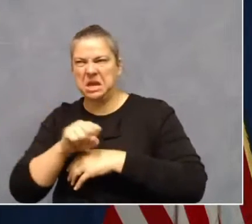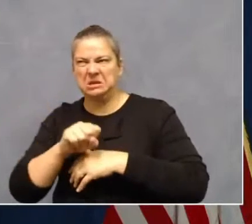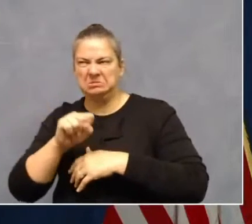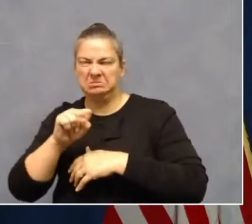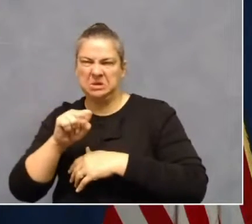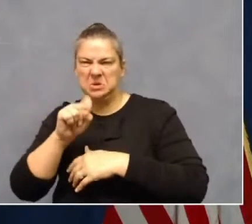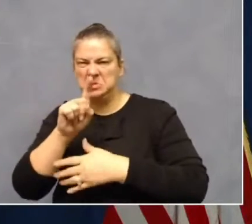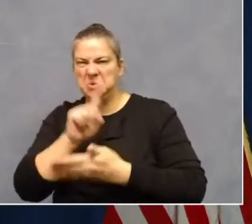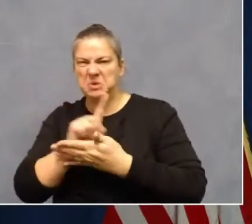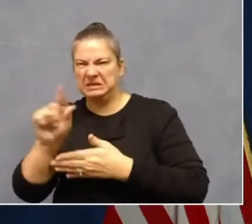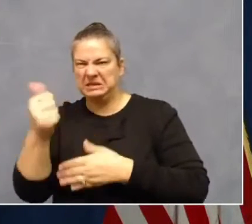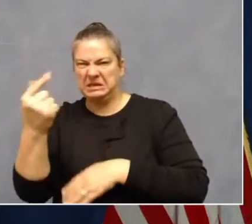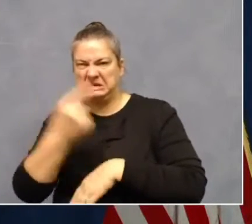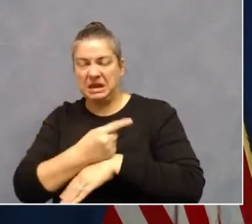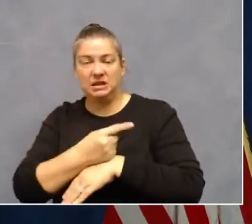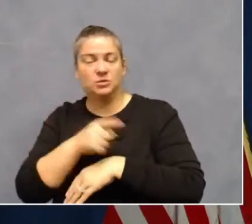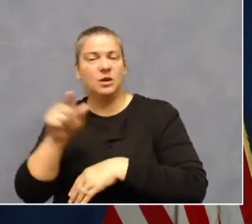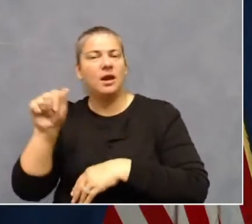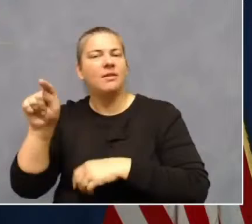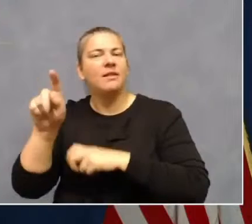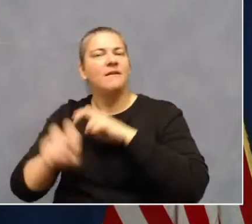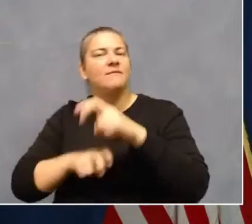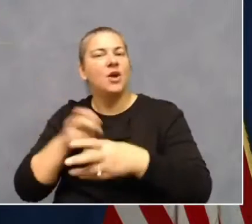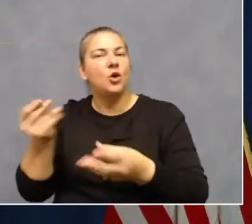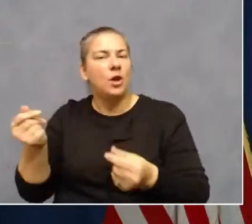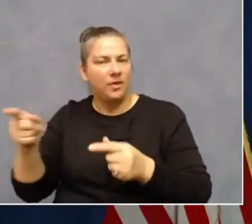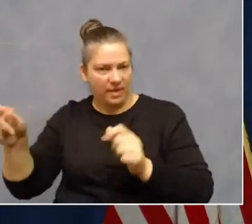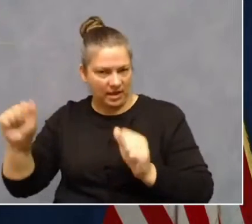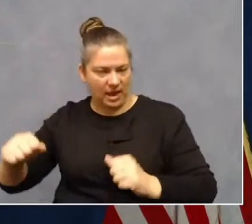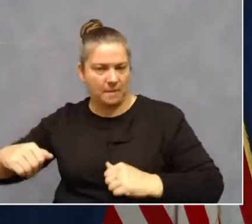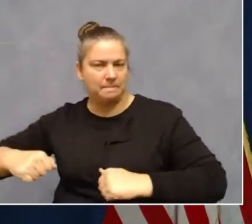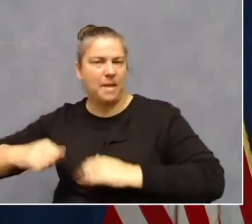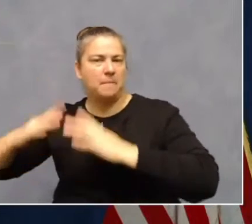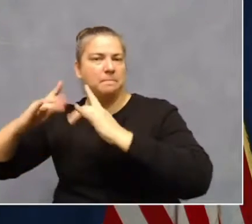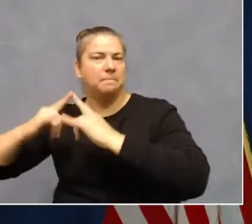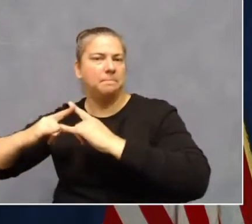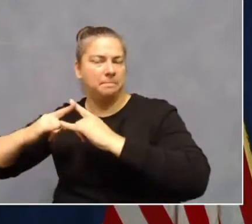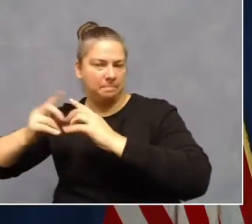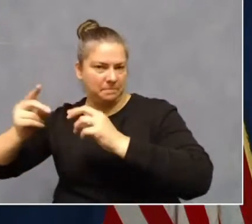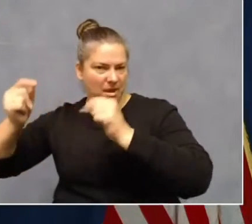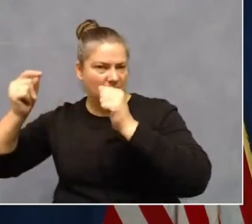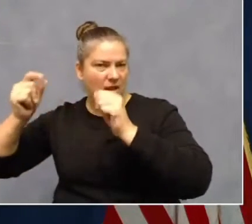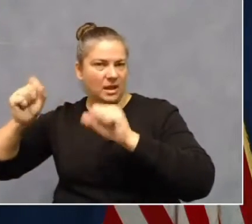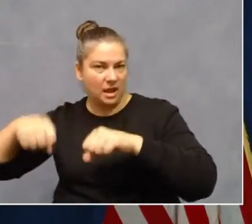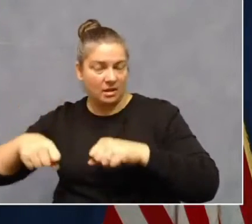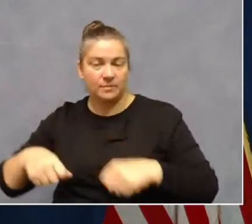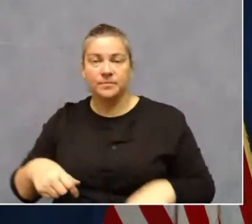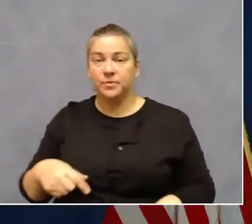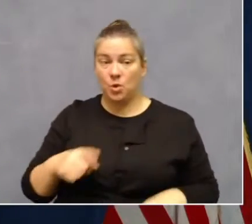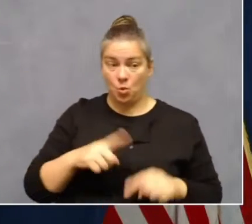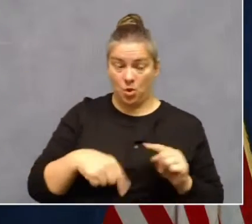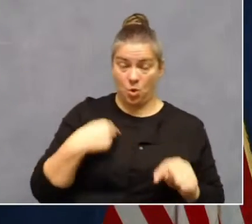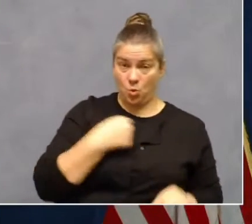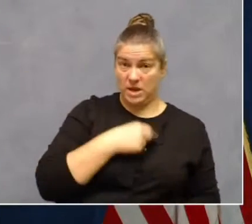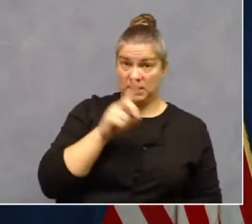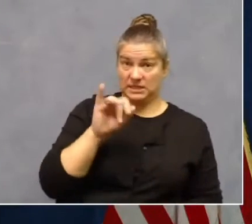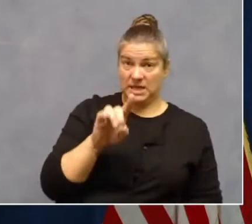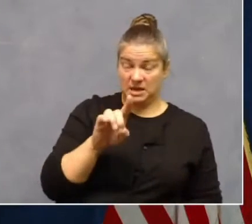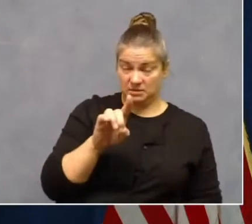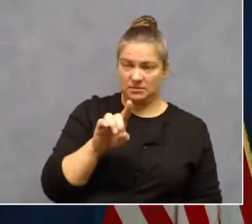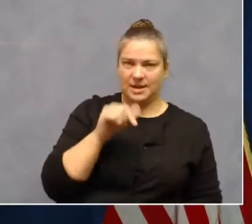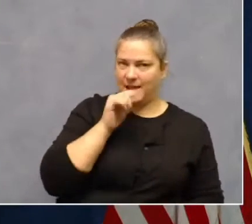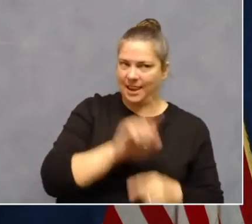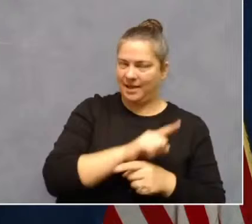fairgrounds and can be put back up there immediately. What we did that others haven't in this country is we did it all